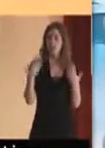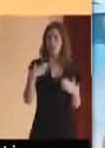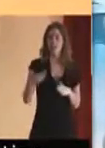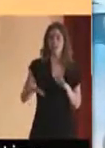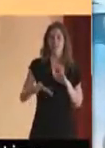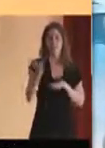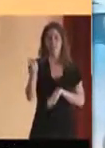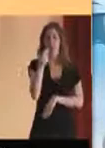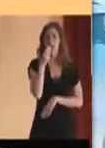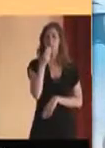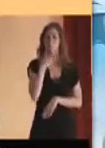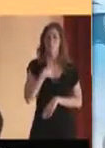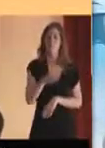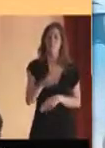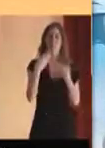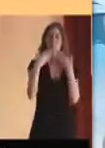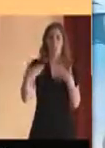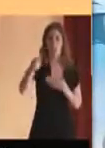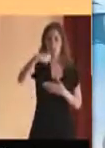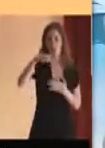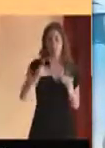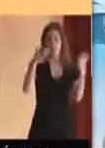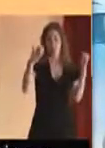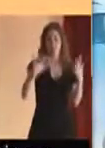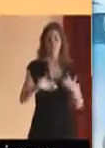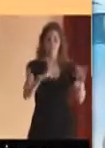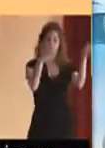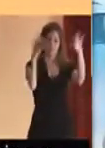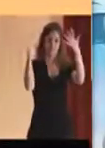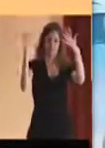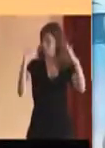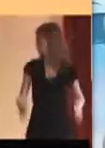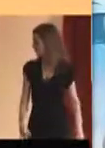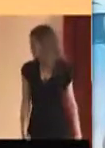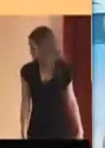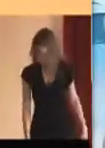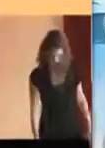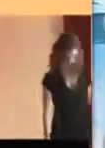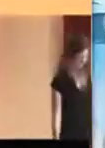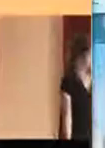close this workshop and we can leave for lunch. Thank you very much for attending.